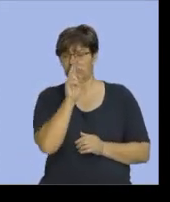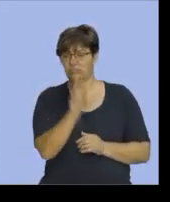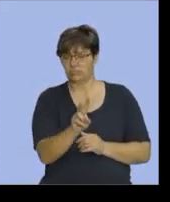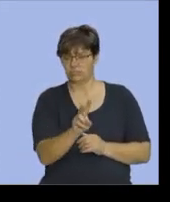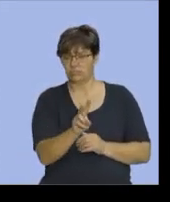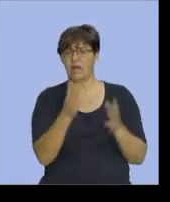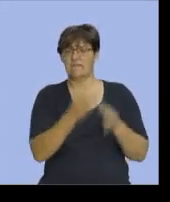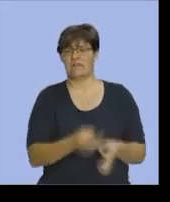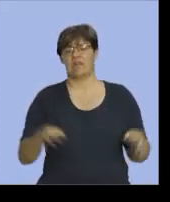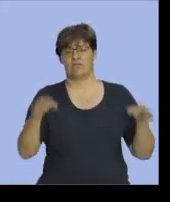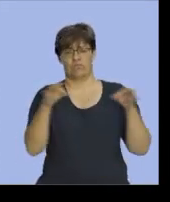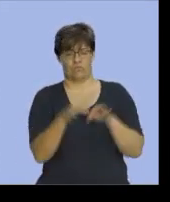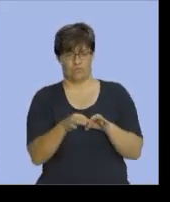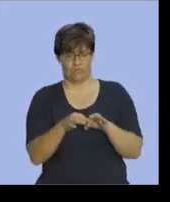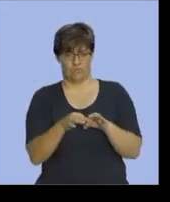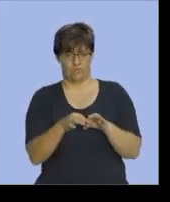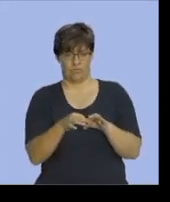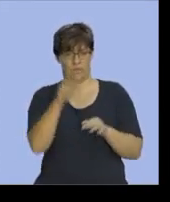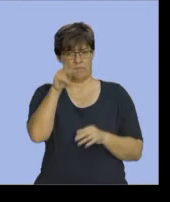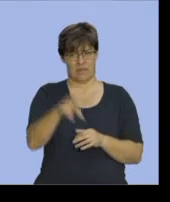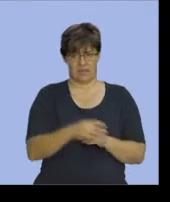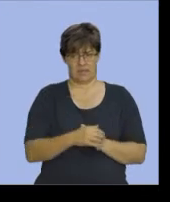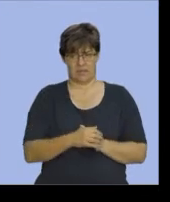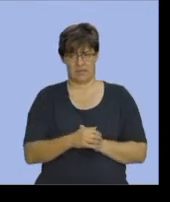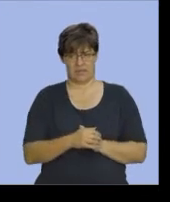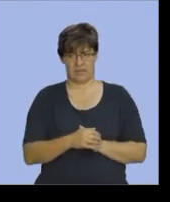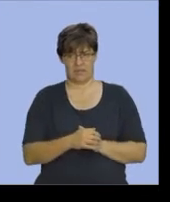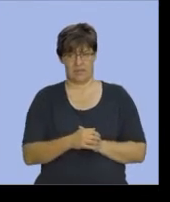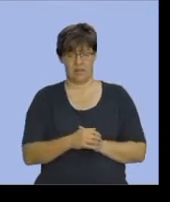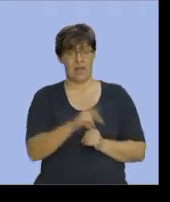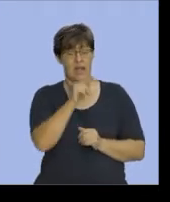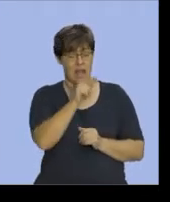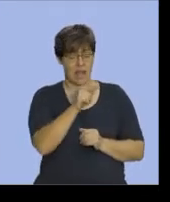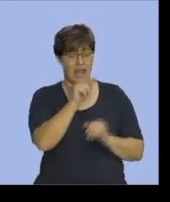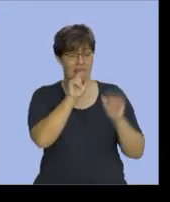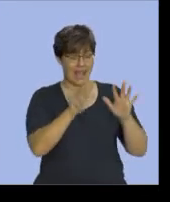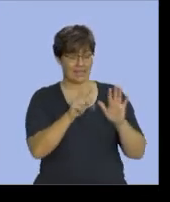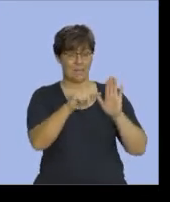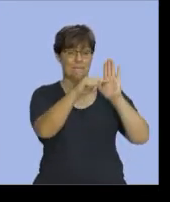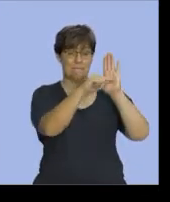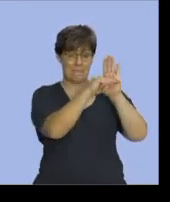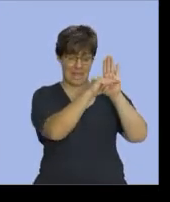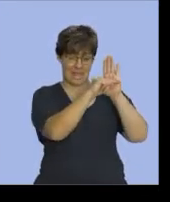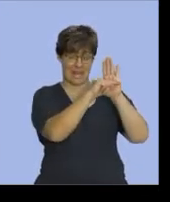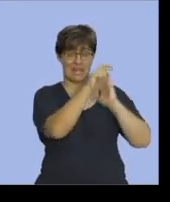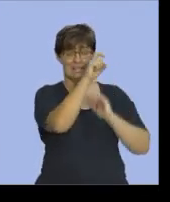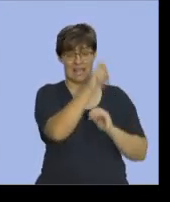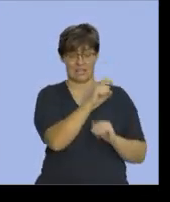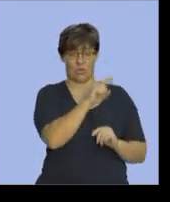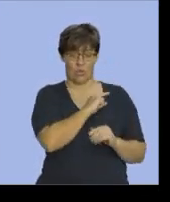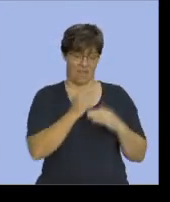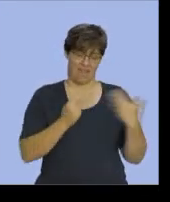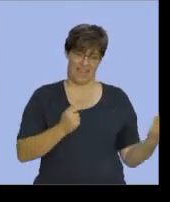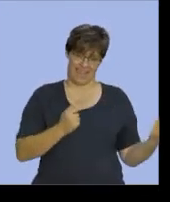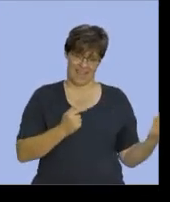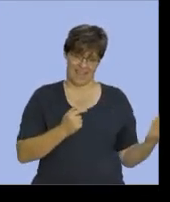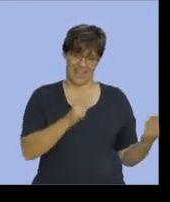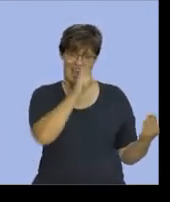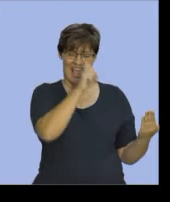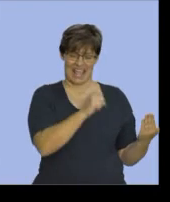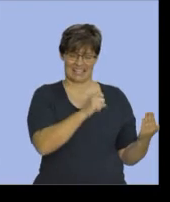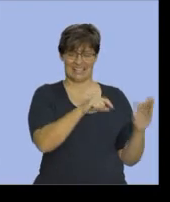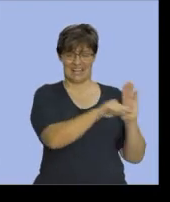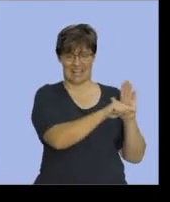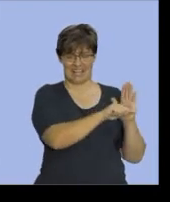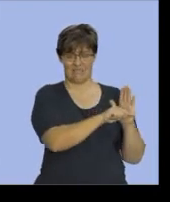look at also the value or the values of P. The 8 will be a negative. Why? Because we're on the negative